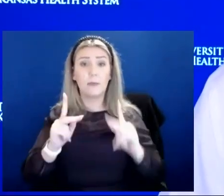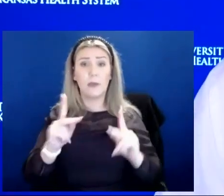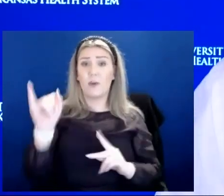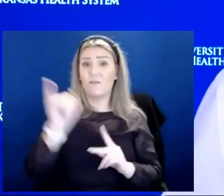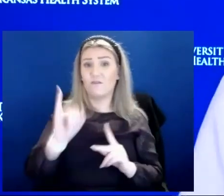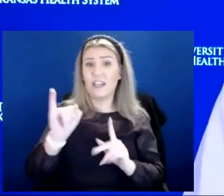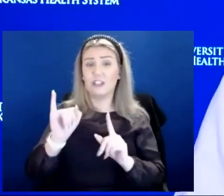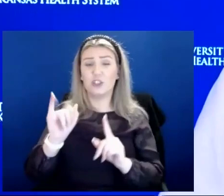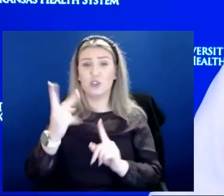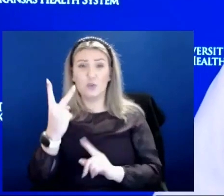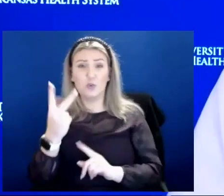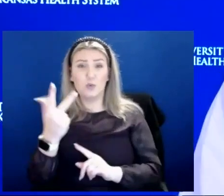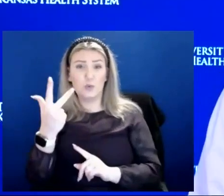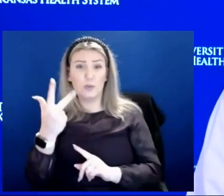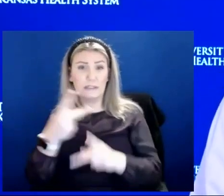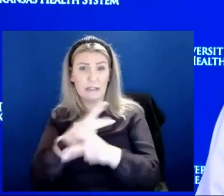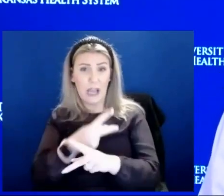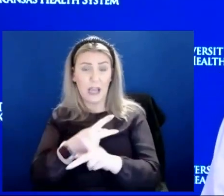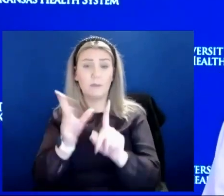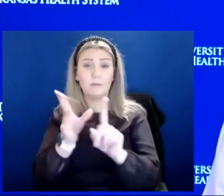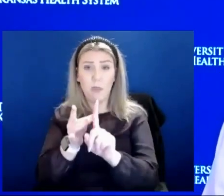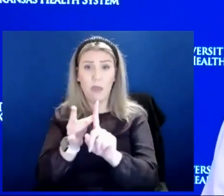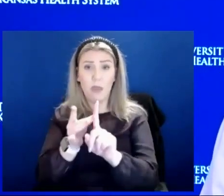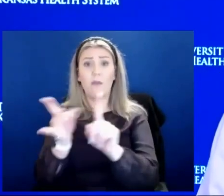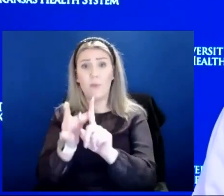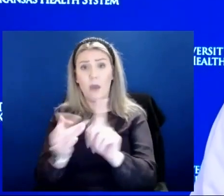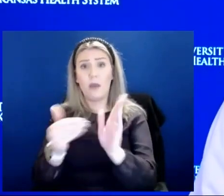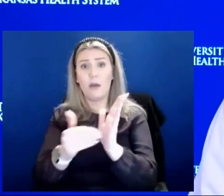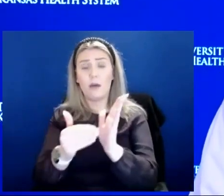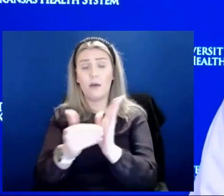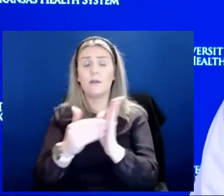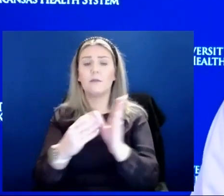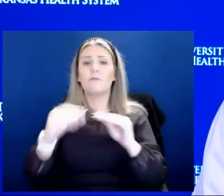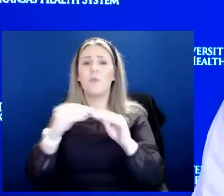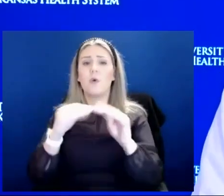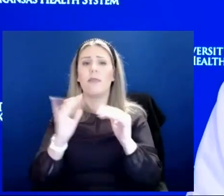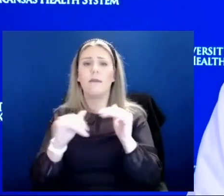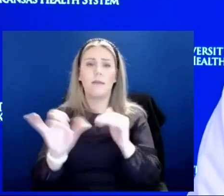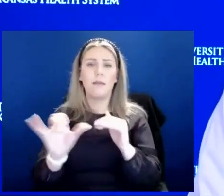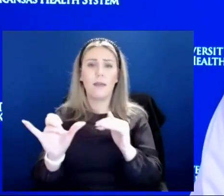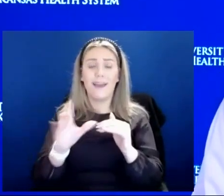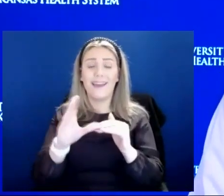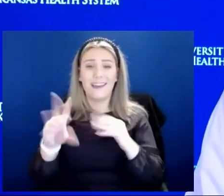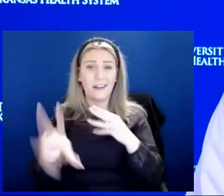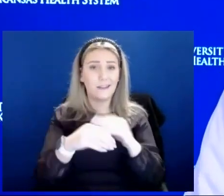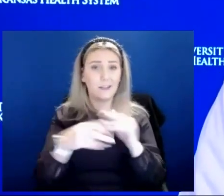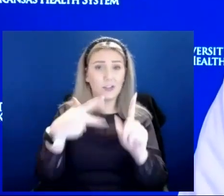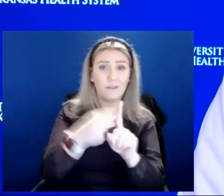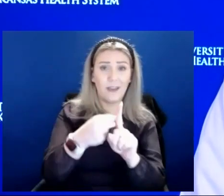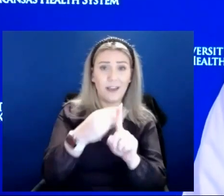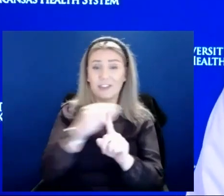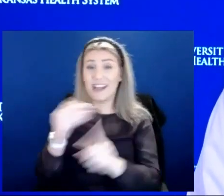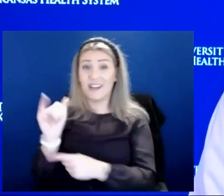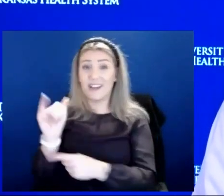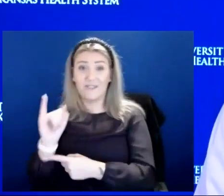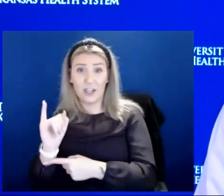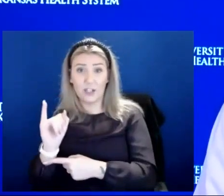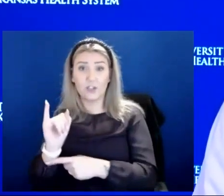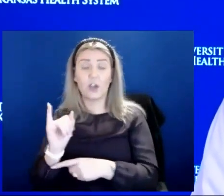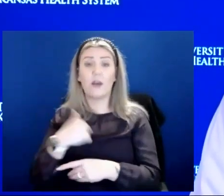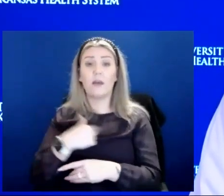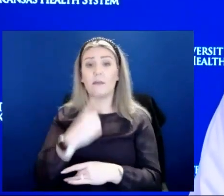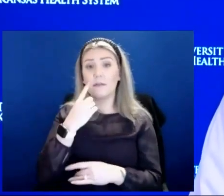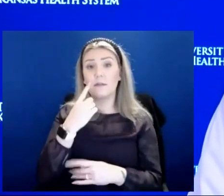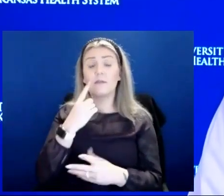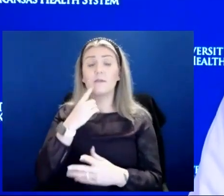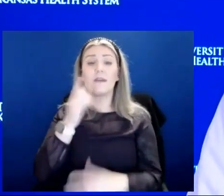more than likely as we go through this. In addition, vaccination as well as infection. I think